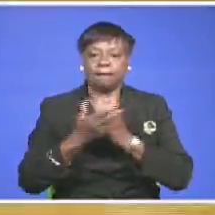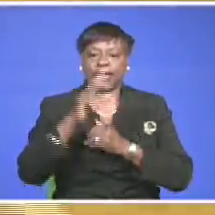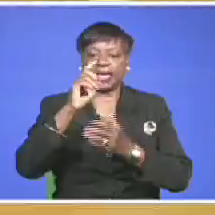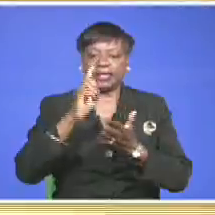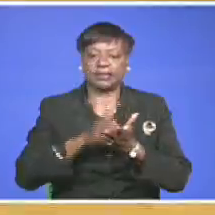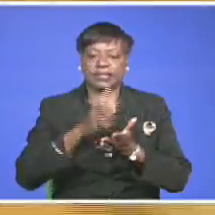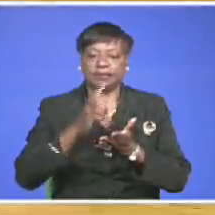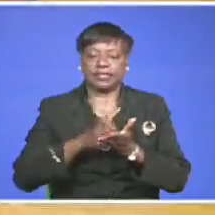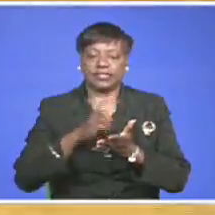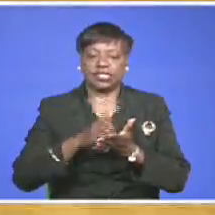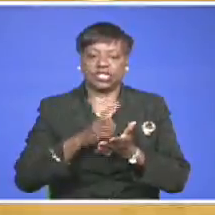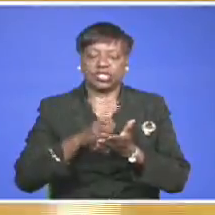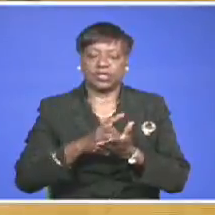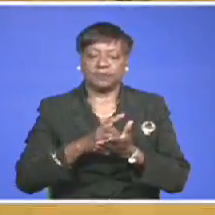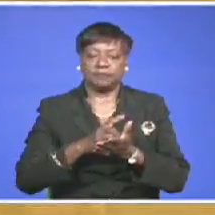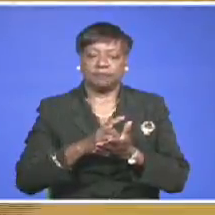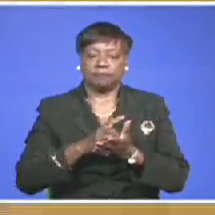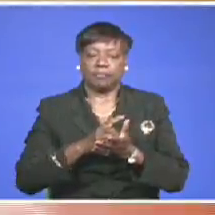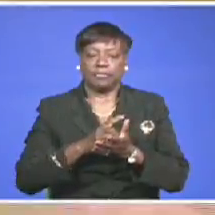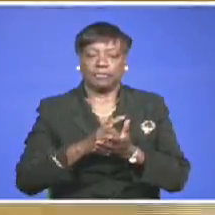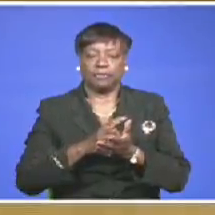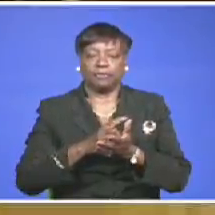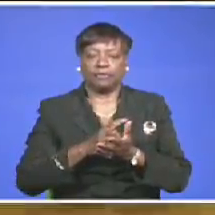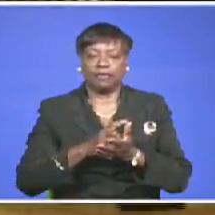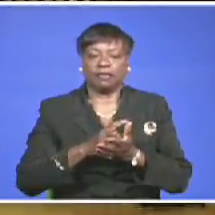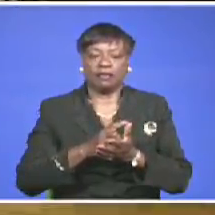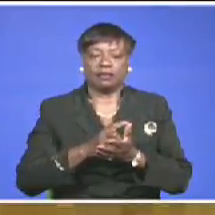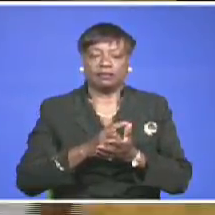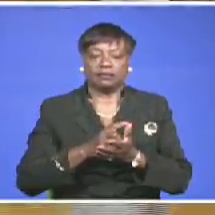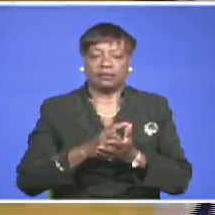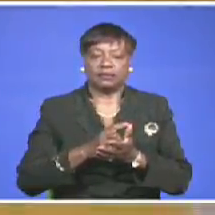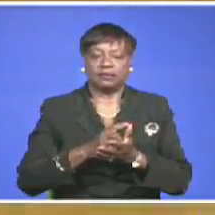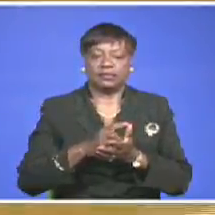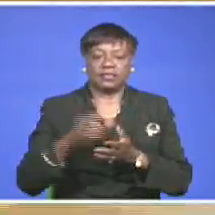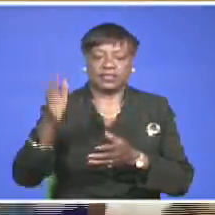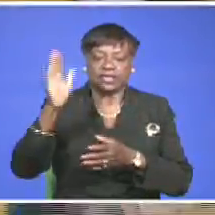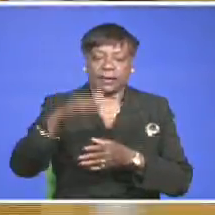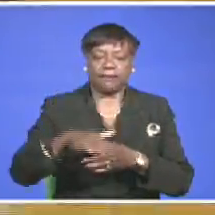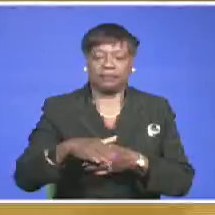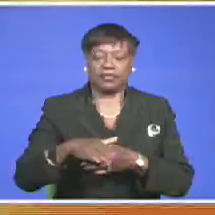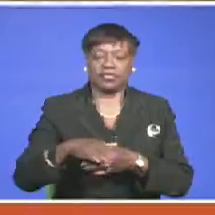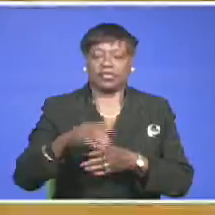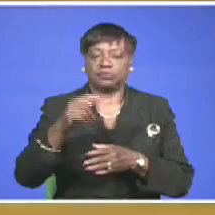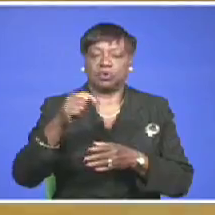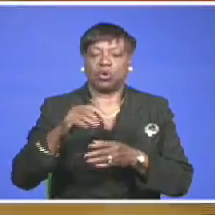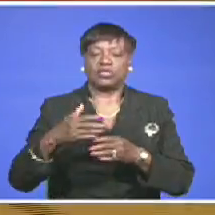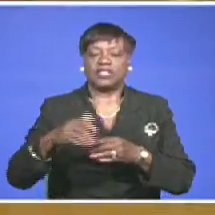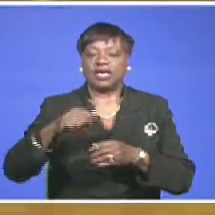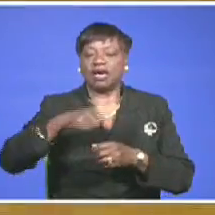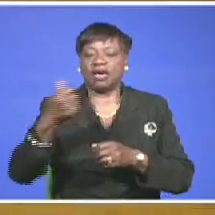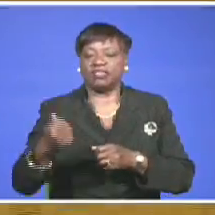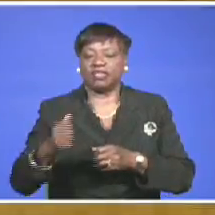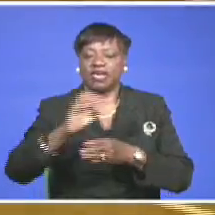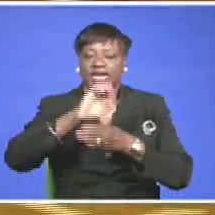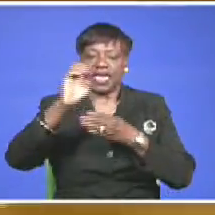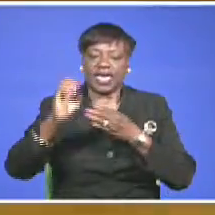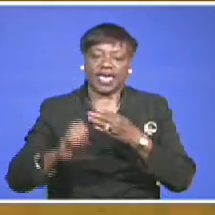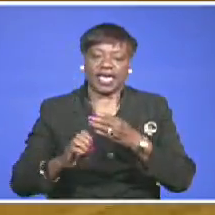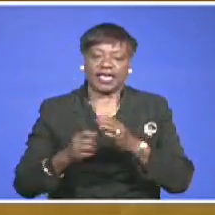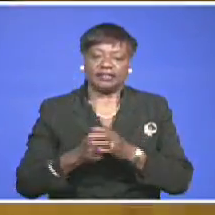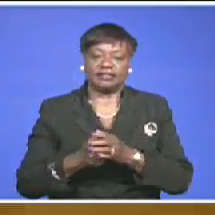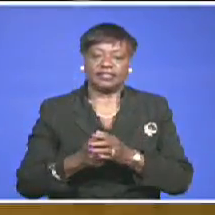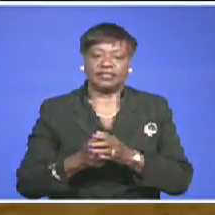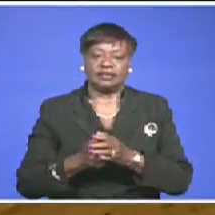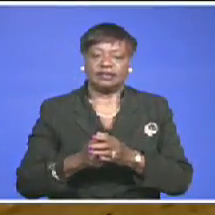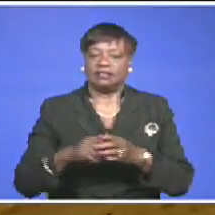Breeze is looking for some high flying, but the rim, the ultimate defender. Stampers push the ball to the other end. Initial